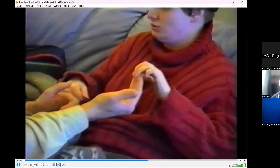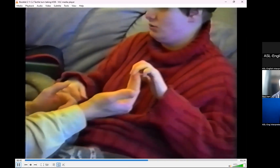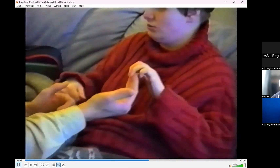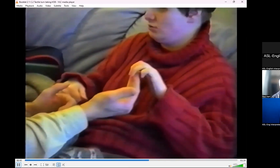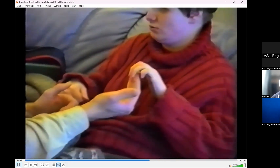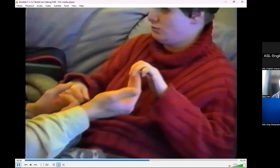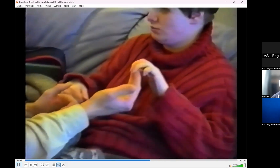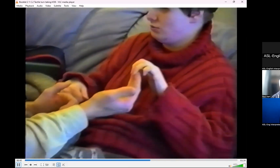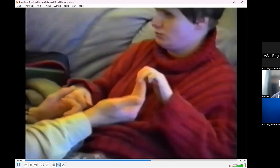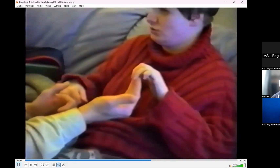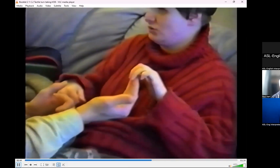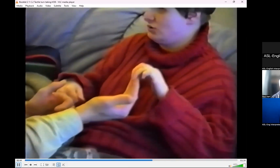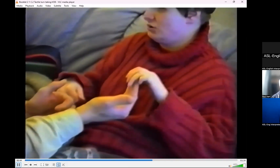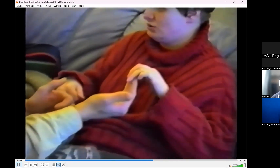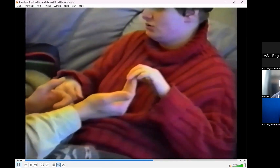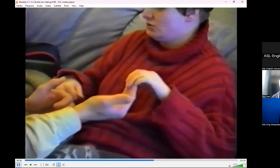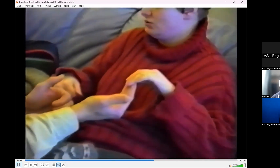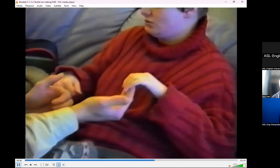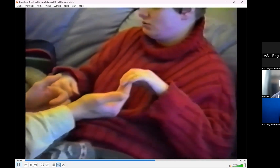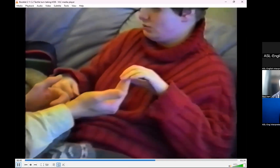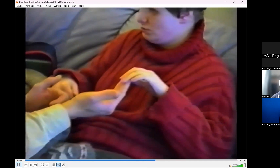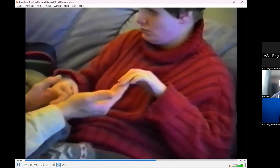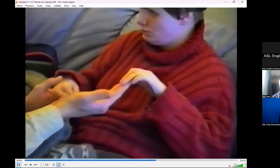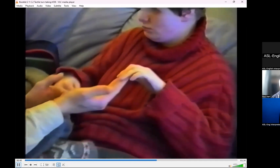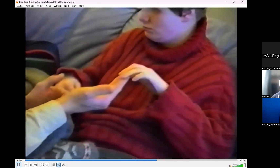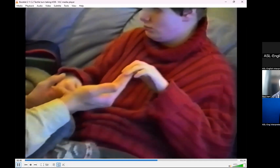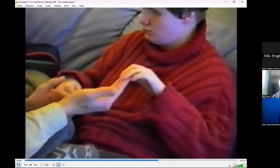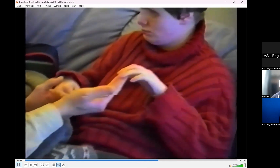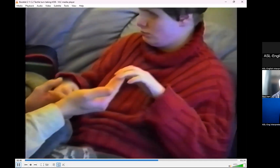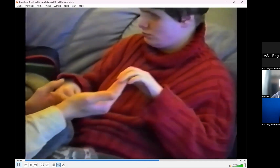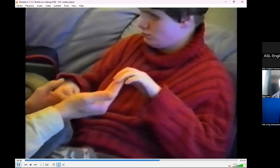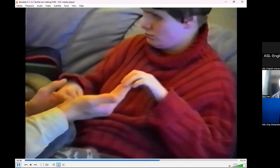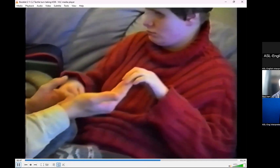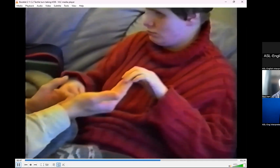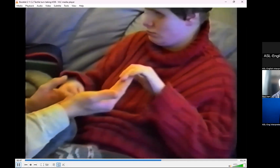Sånn da på tuppen, ja. Akkurat. Ja, også sånn.